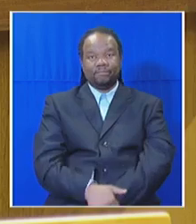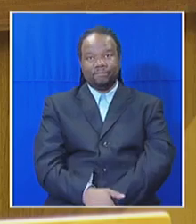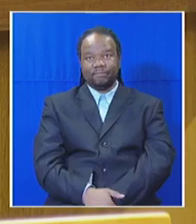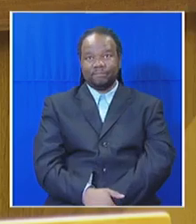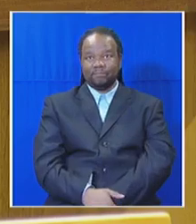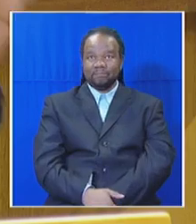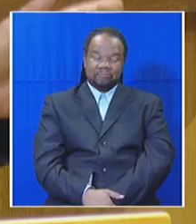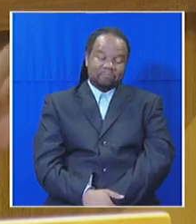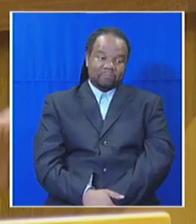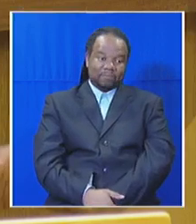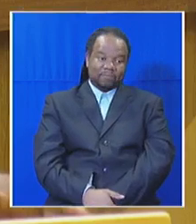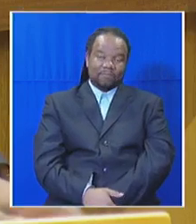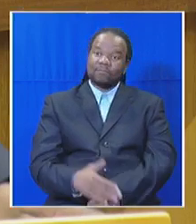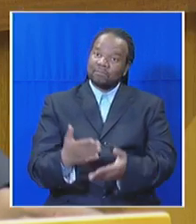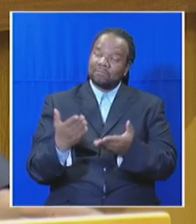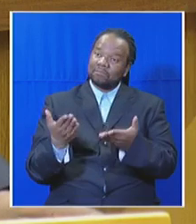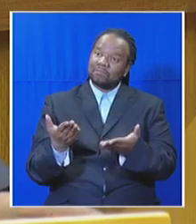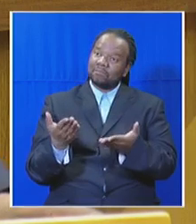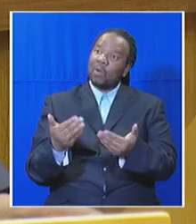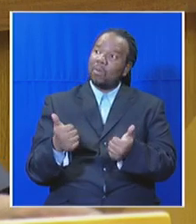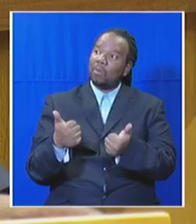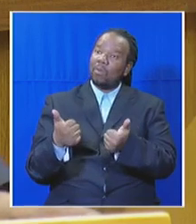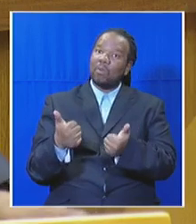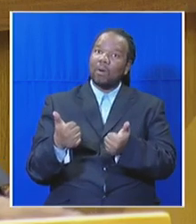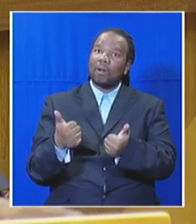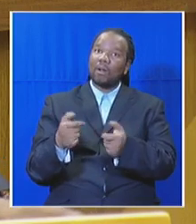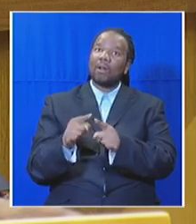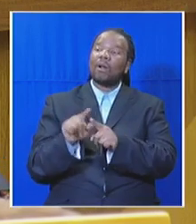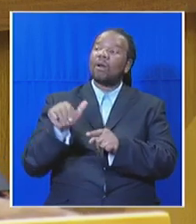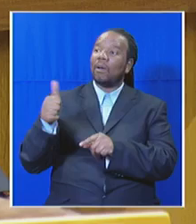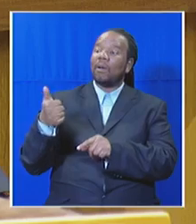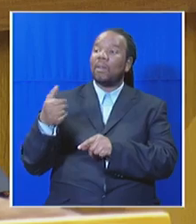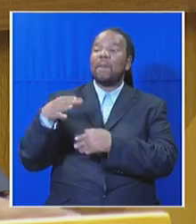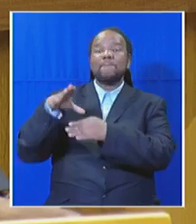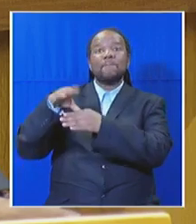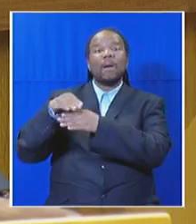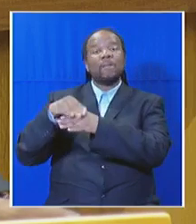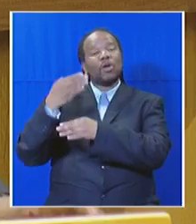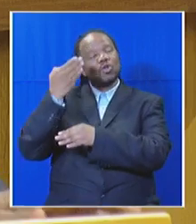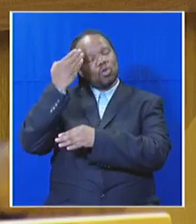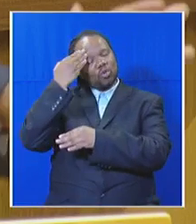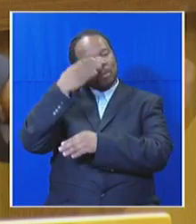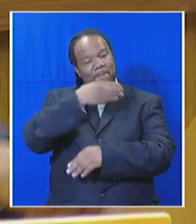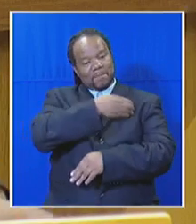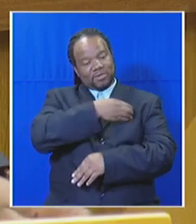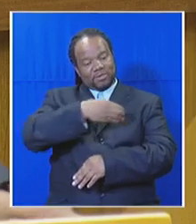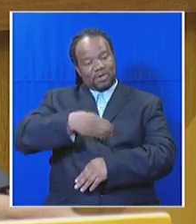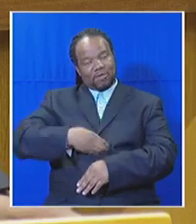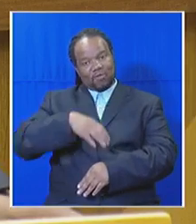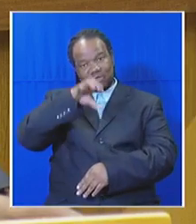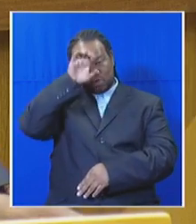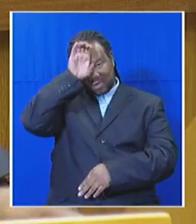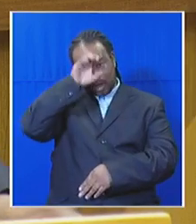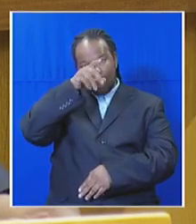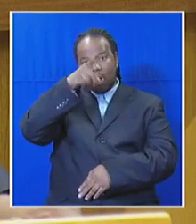Well, I realize that the honorable member knows Putin very well. I'm not sure whether